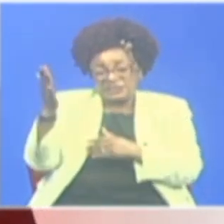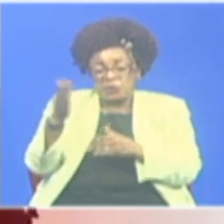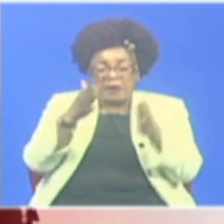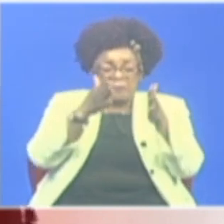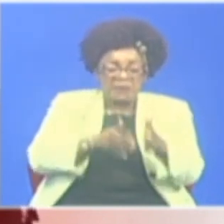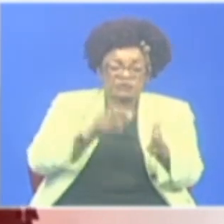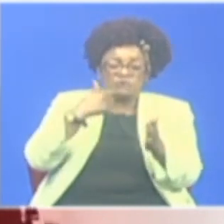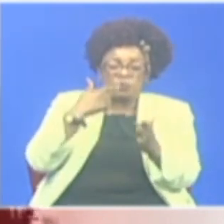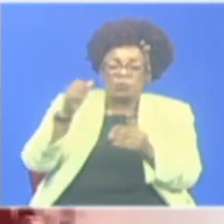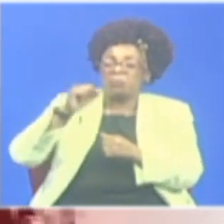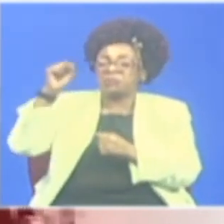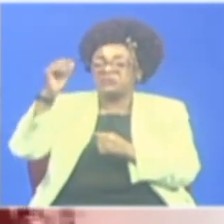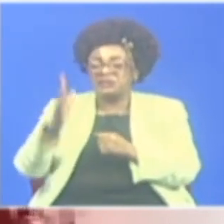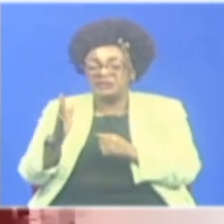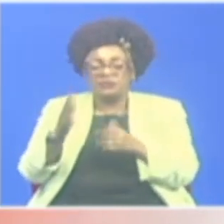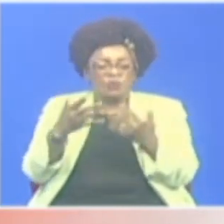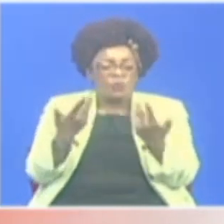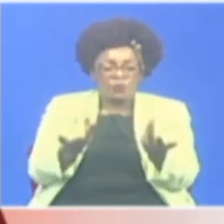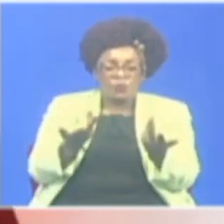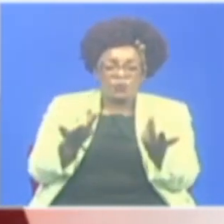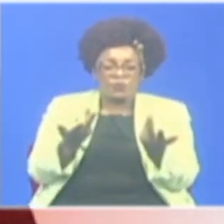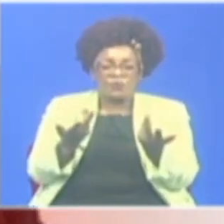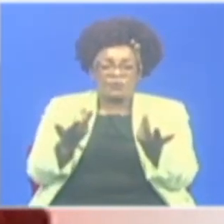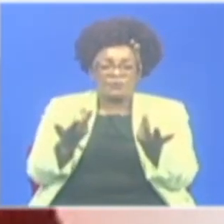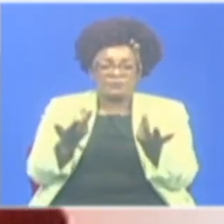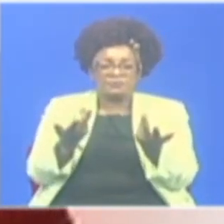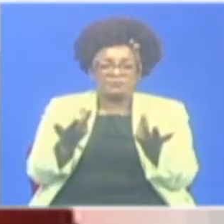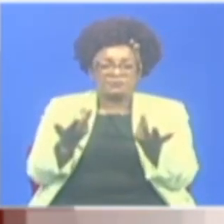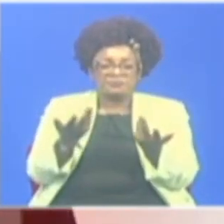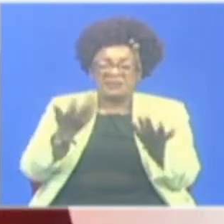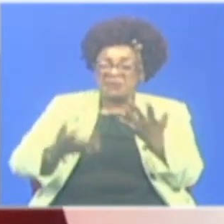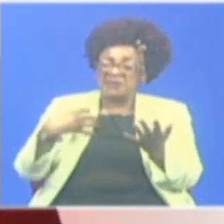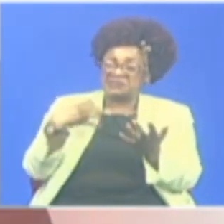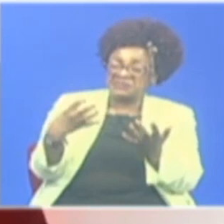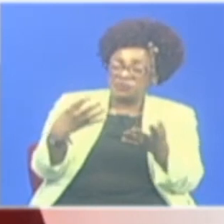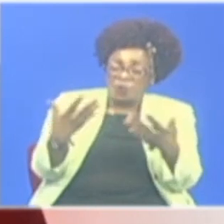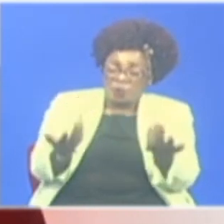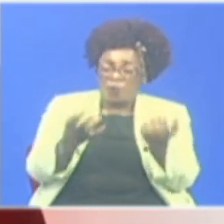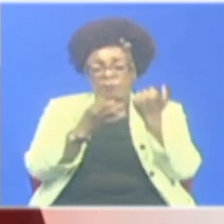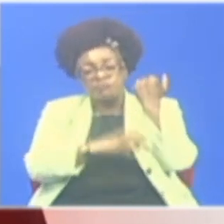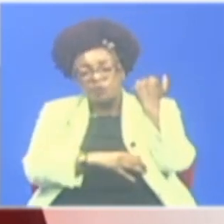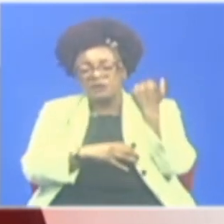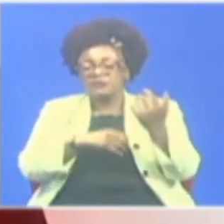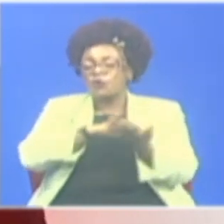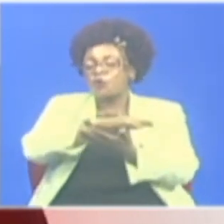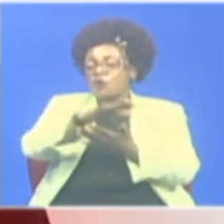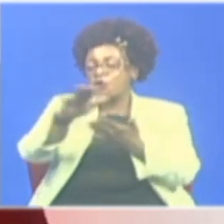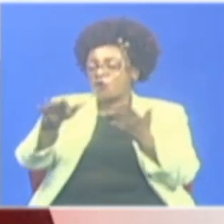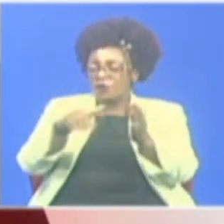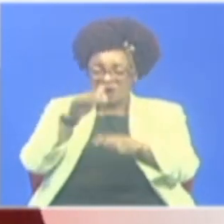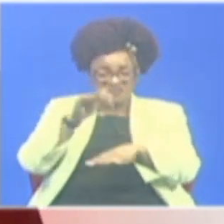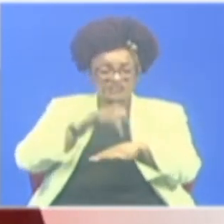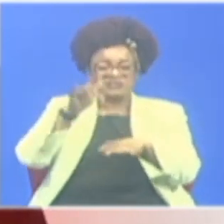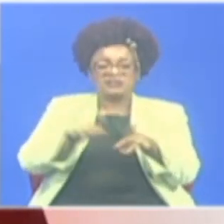not political boundaries, not between rich and poor. We are all affected in the same